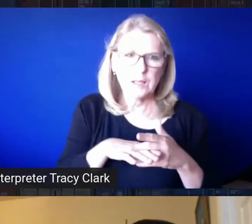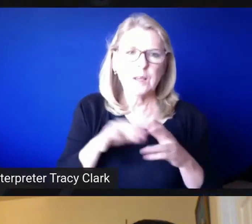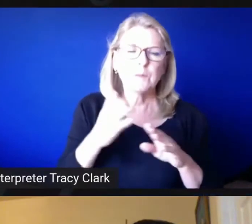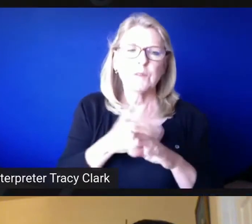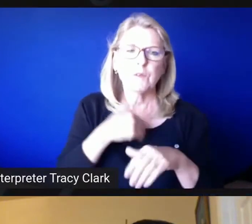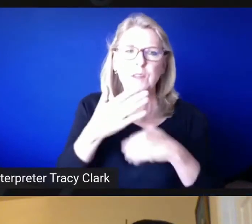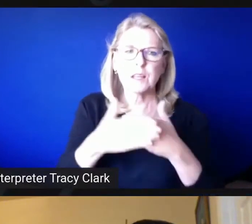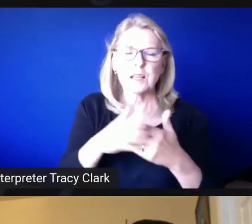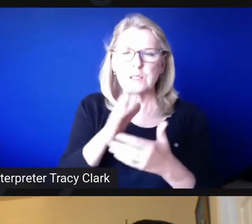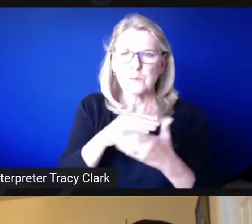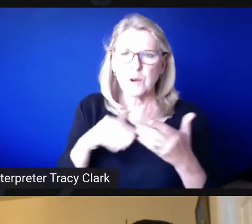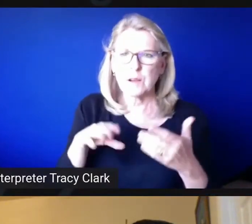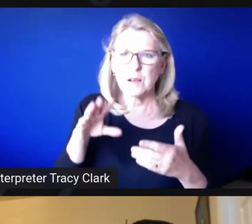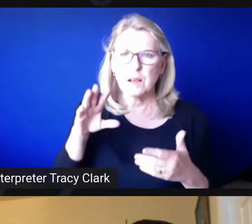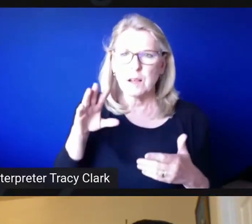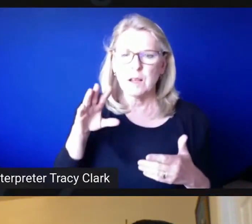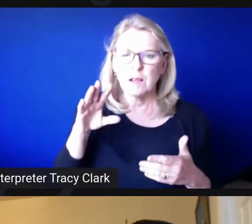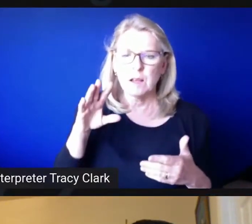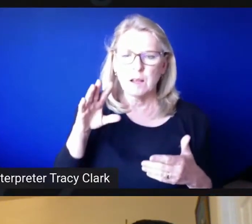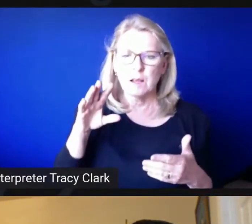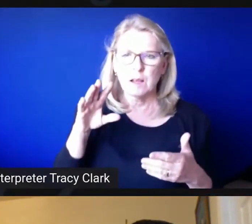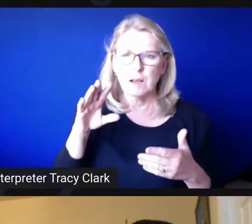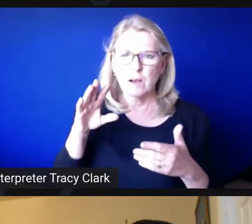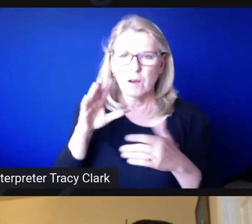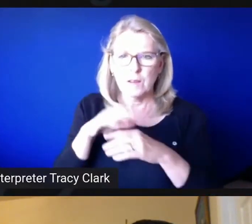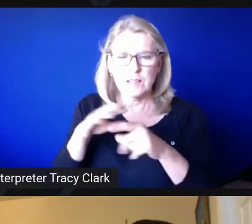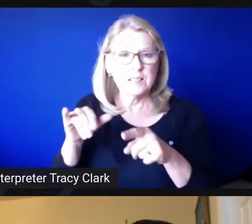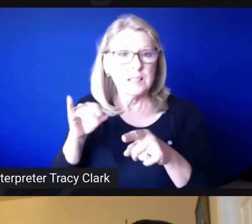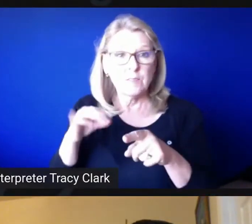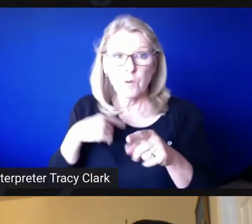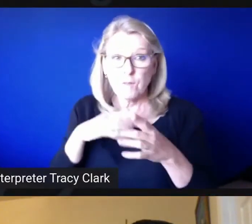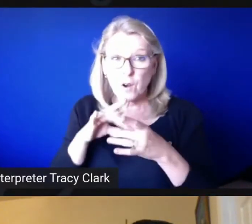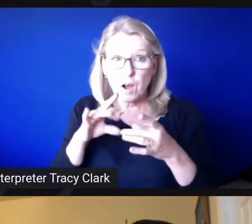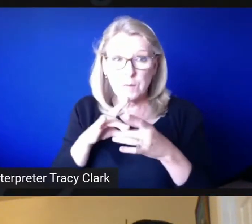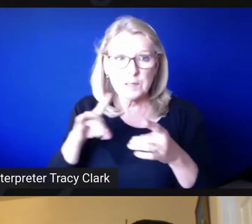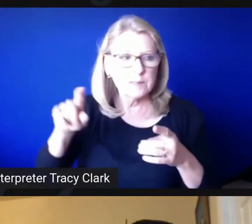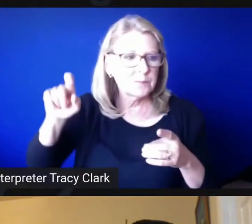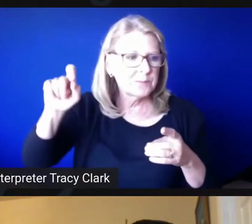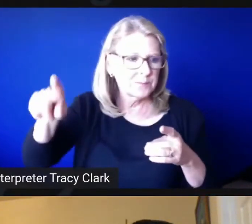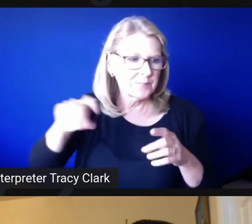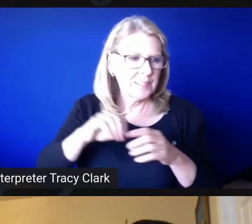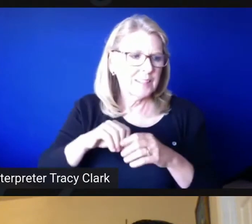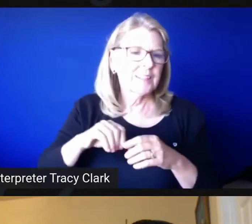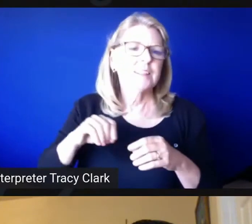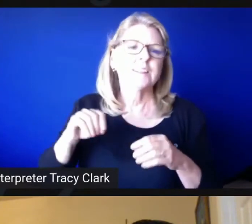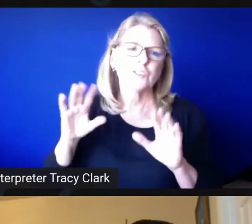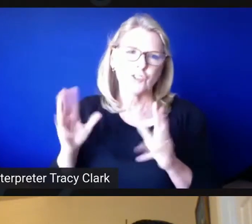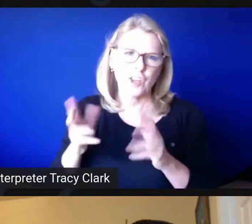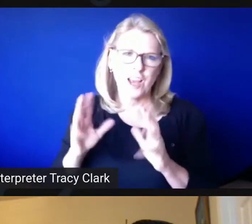on IPv6. And if anyone has comments, go ahead and drop them in Twitch chat. And thank you.